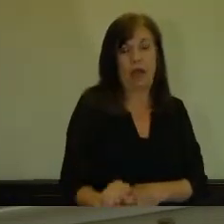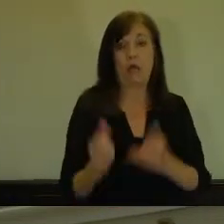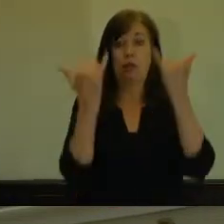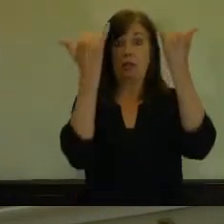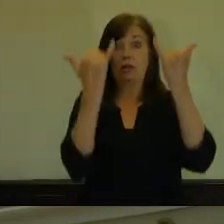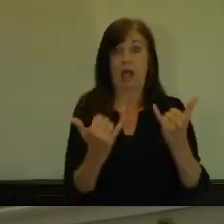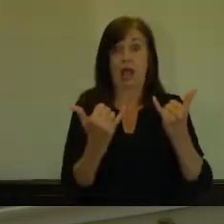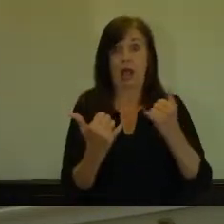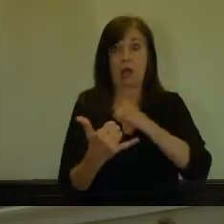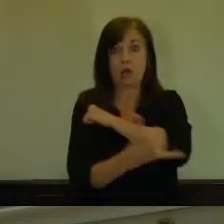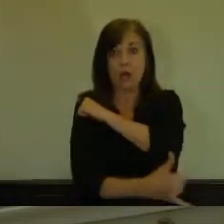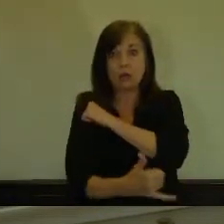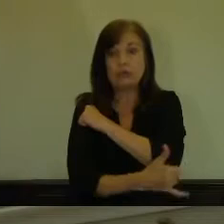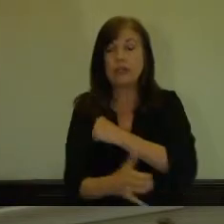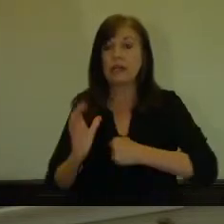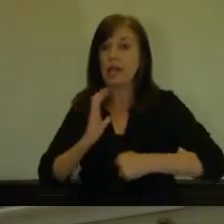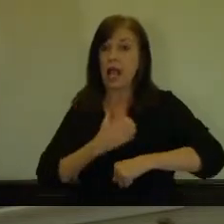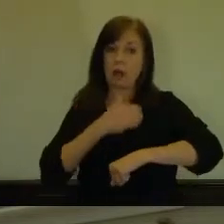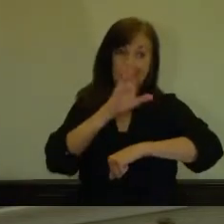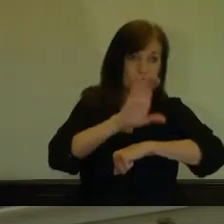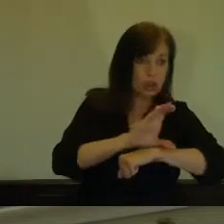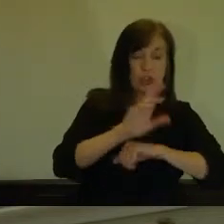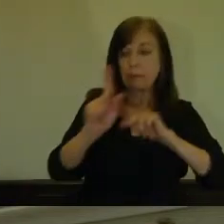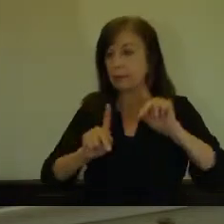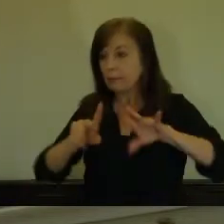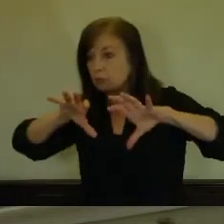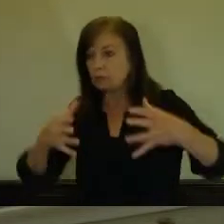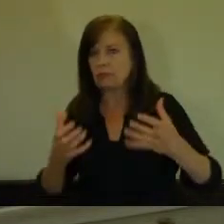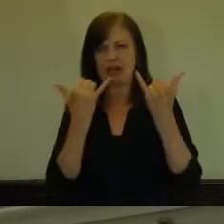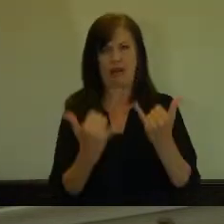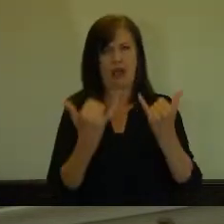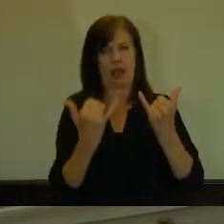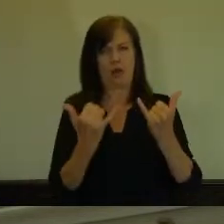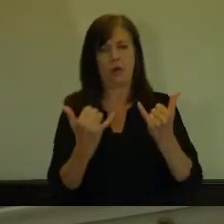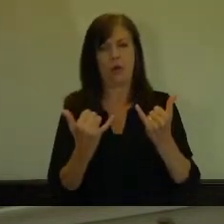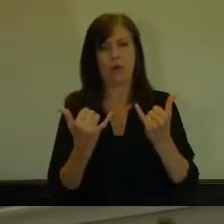as a nation, as a church, and as a people in this moment,